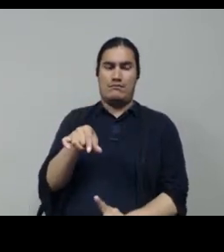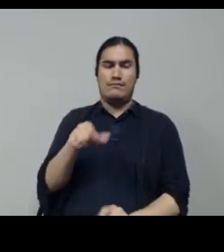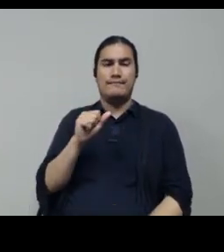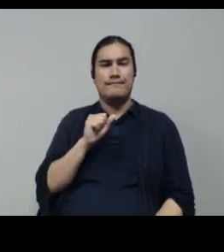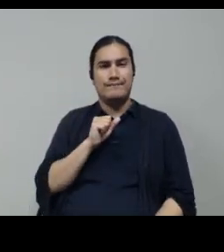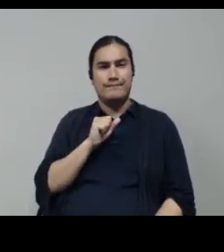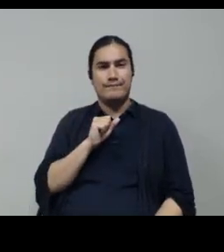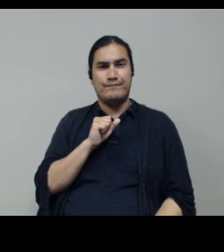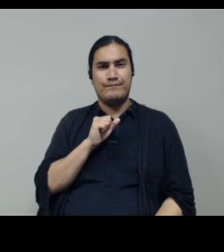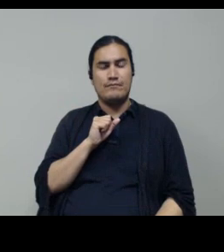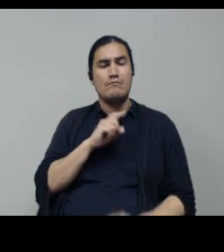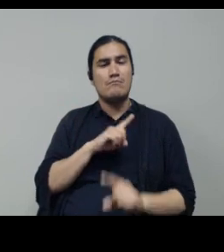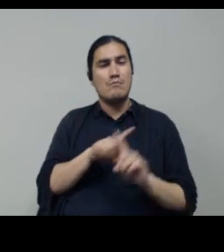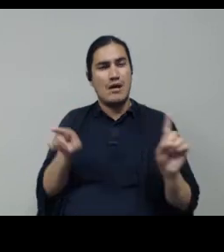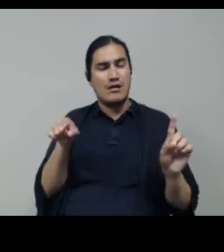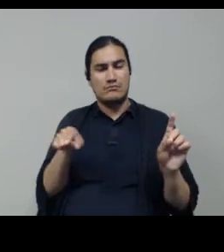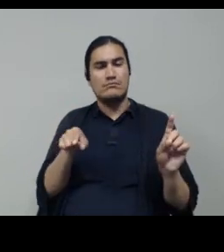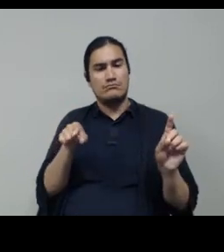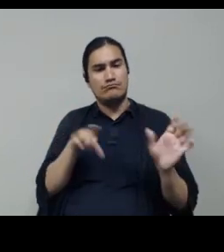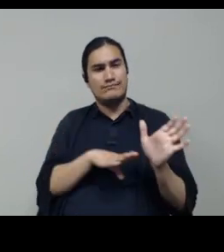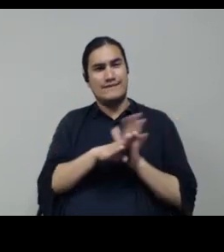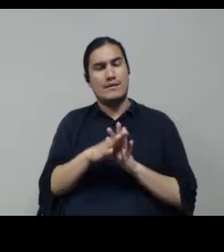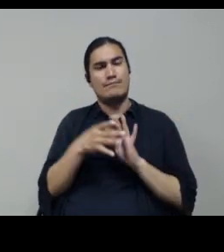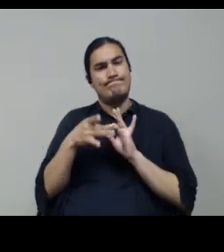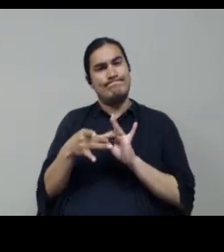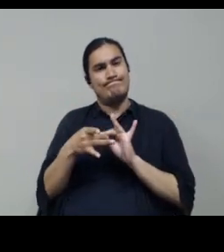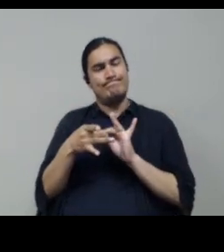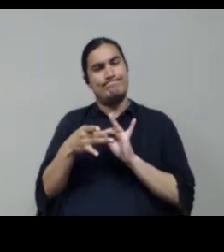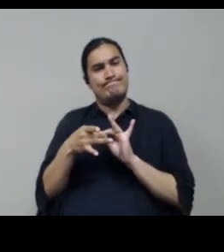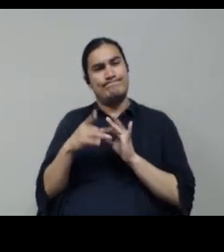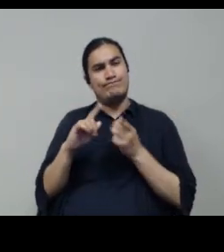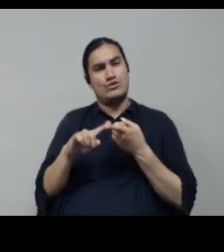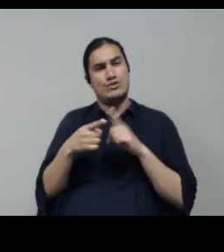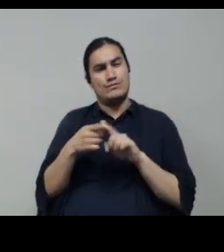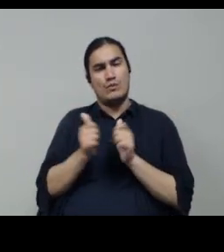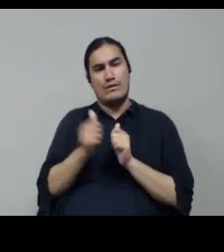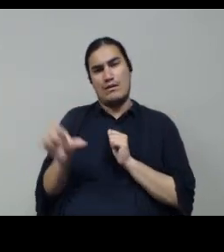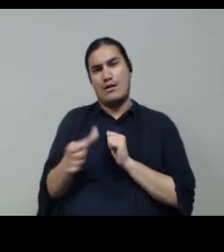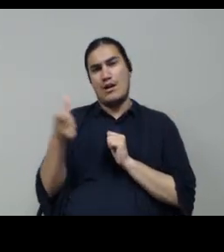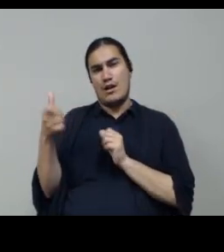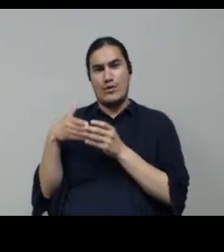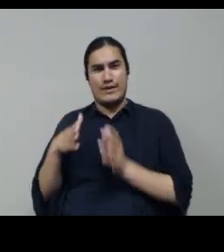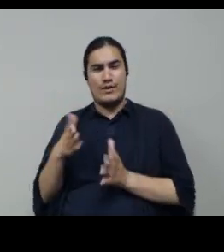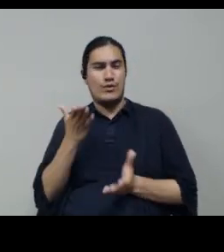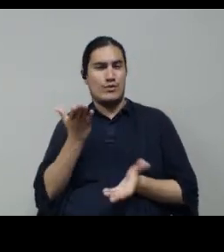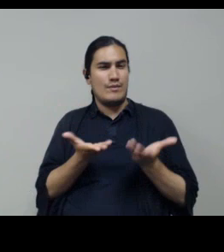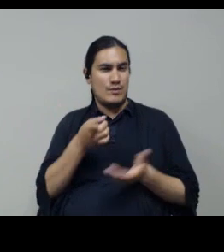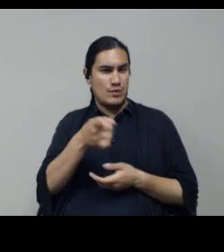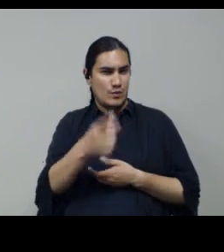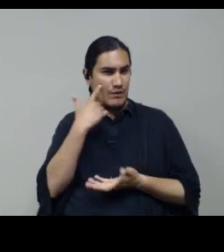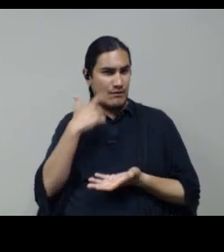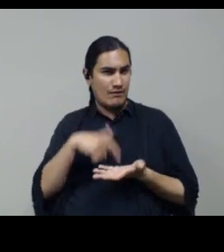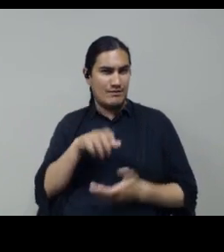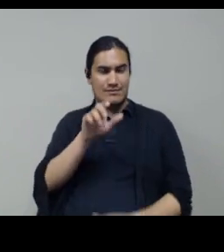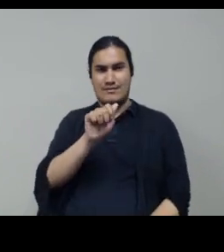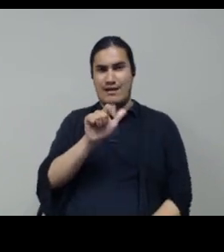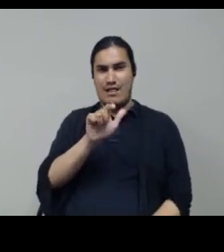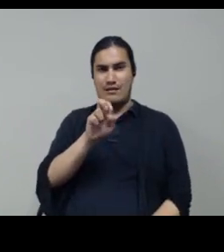But it built a lifelong friendship in Wyoming with another distinguished leader that you may recognize, Alan